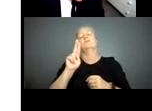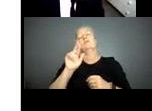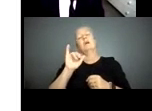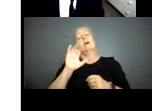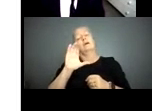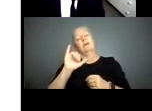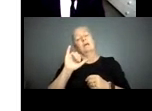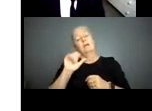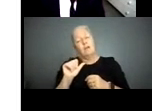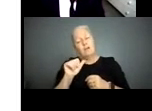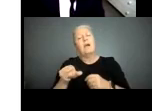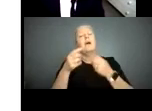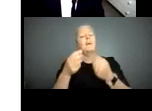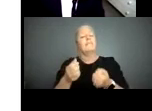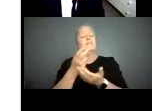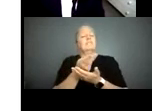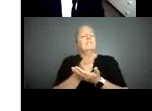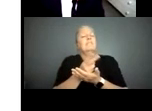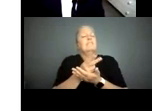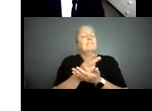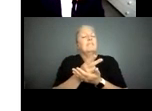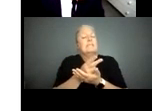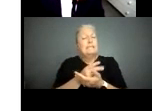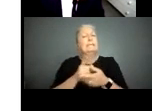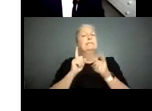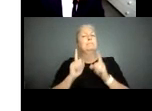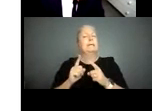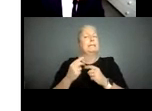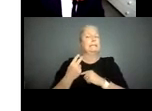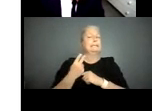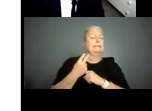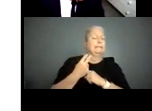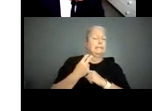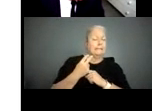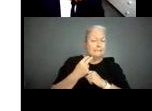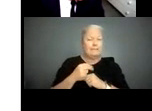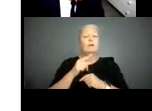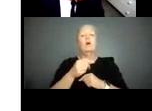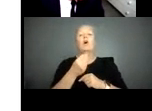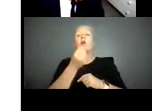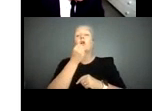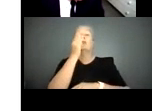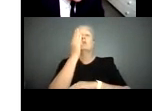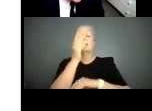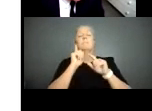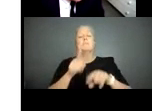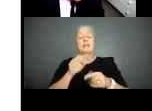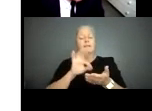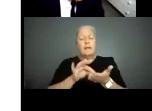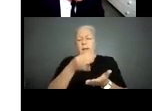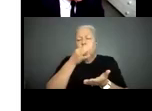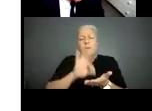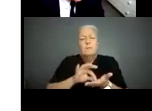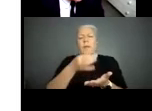for herself. She needs to take her medications every lunchtime. Her class teacher has a note on